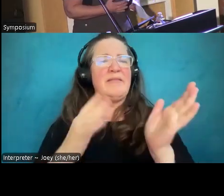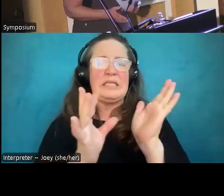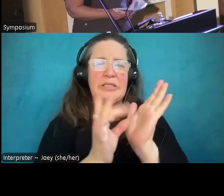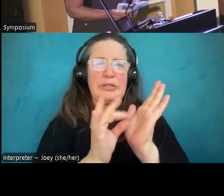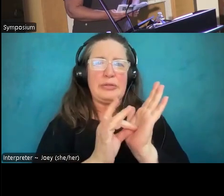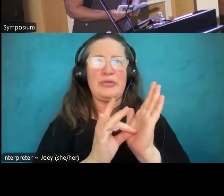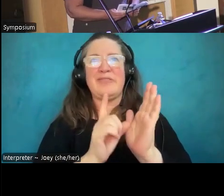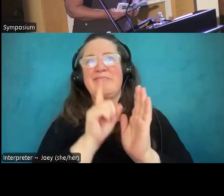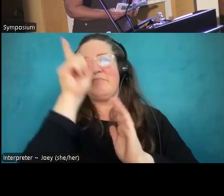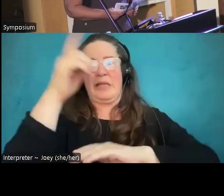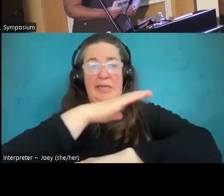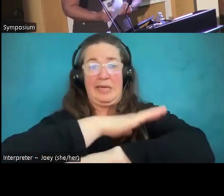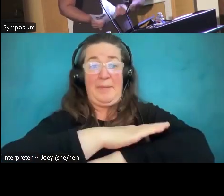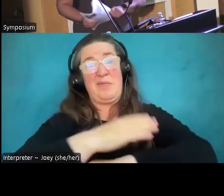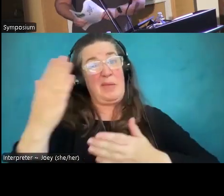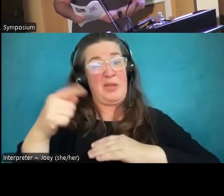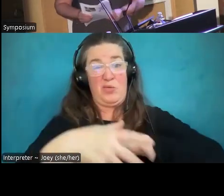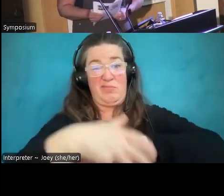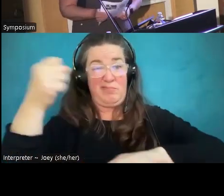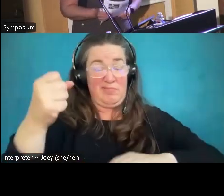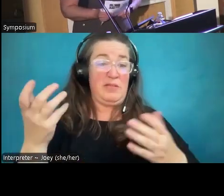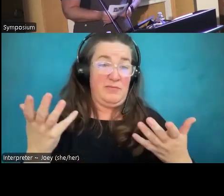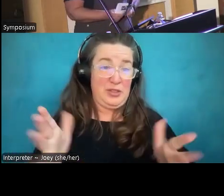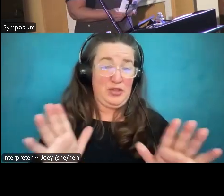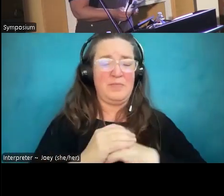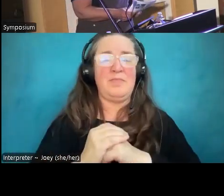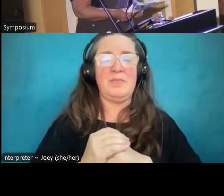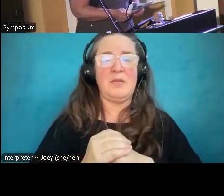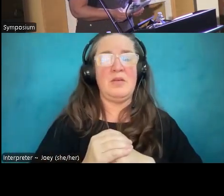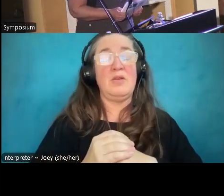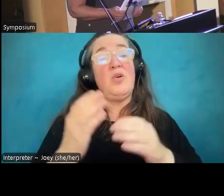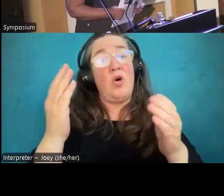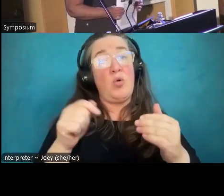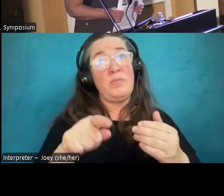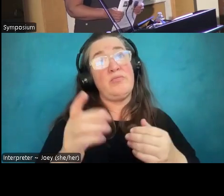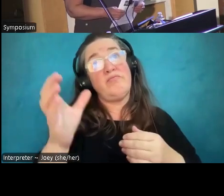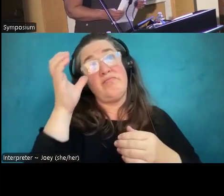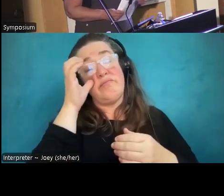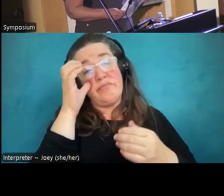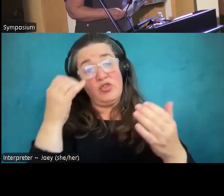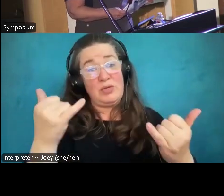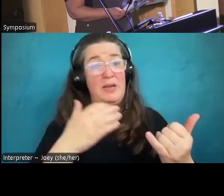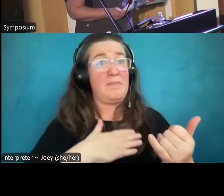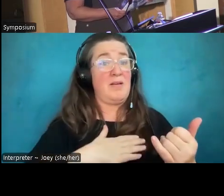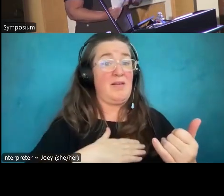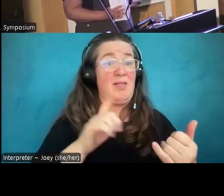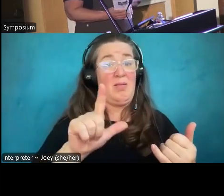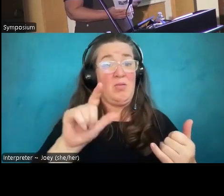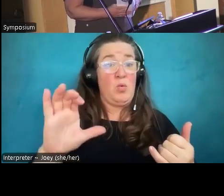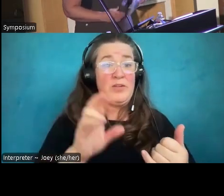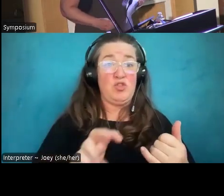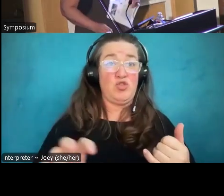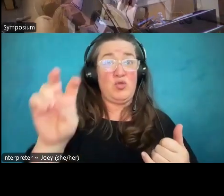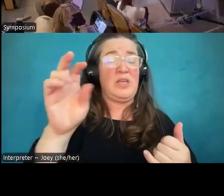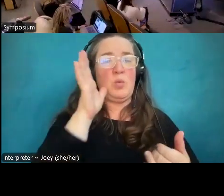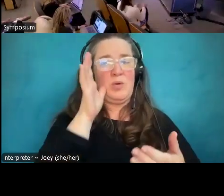up. And I really hope that hearing about my long COVID journey can help you on yours. Thanks